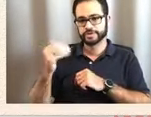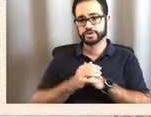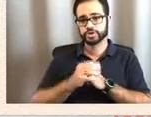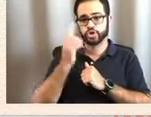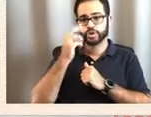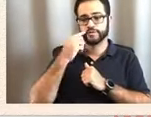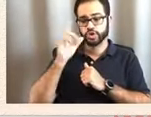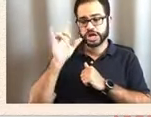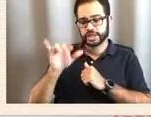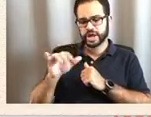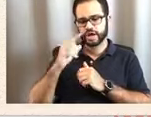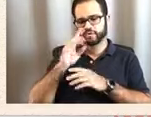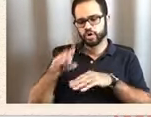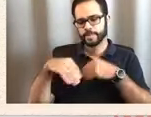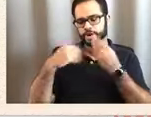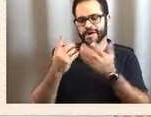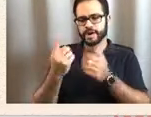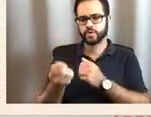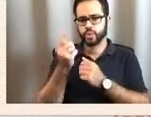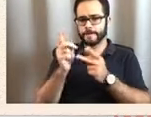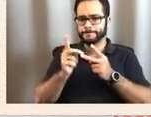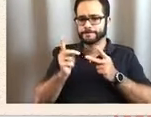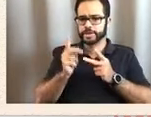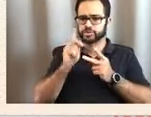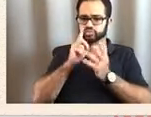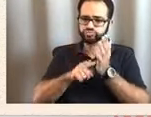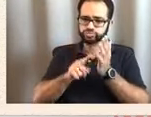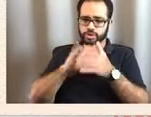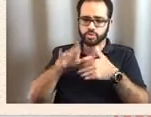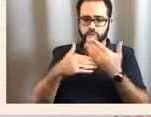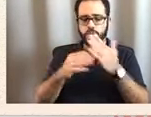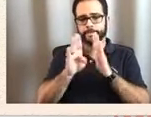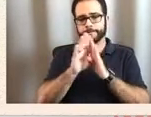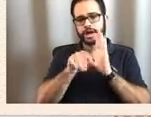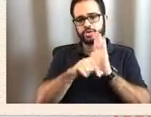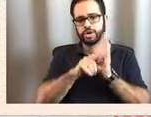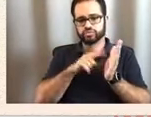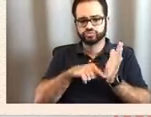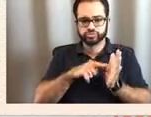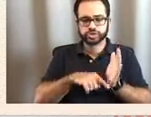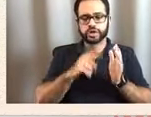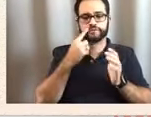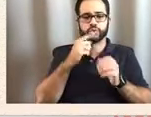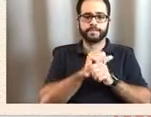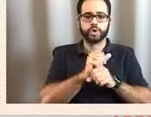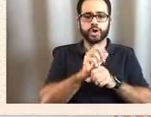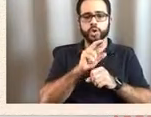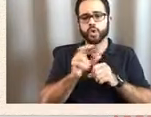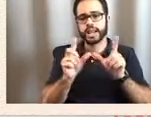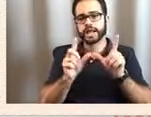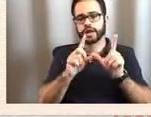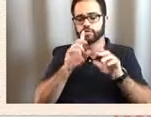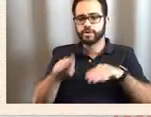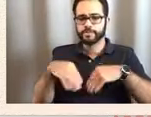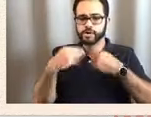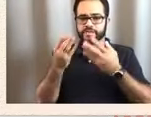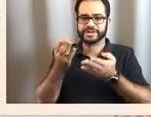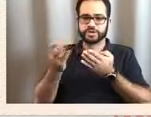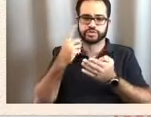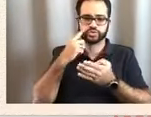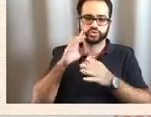for background screening results for persons screened for employment or licensure that provide services to children, the